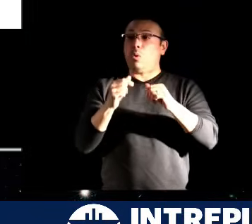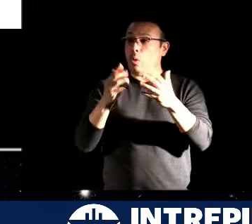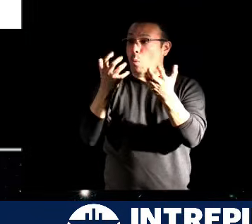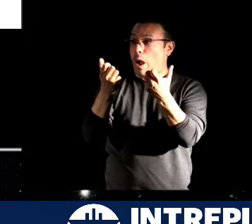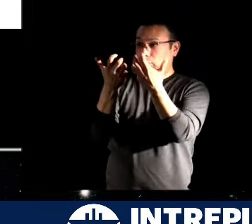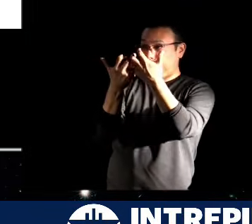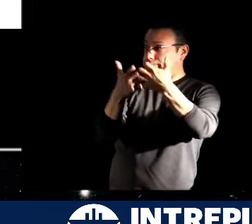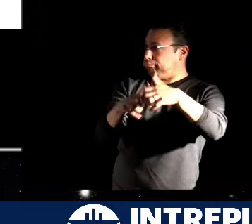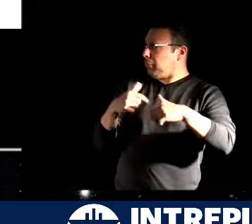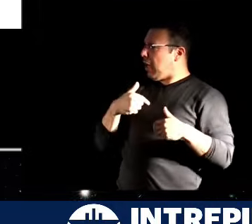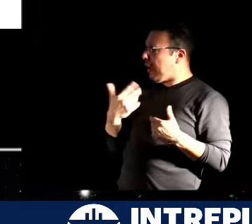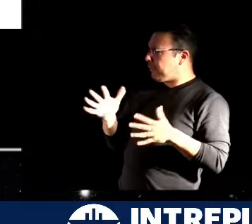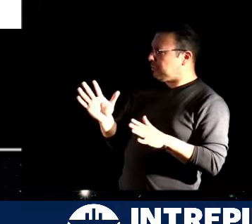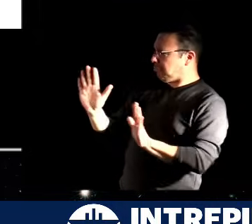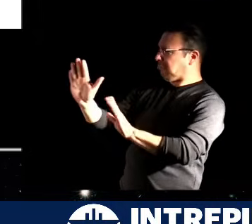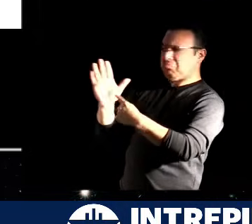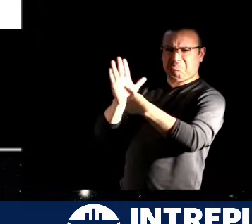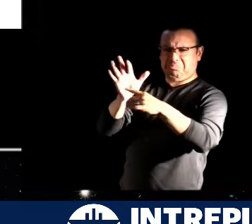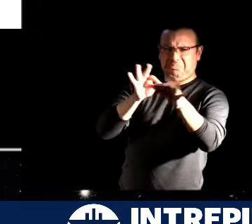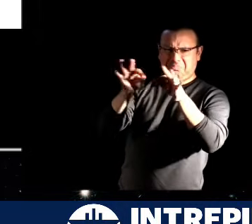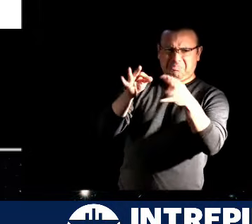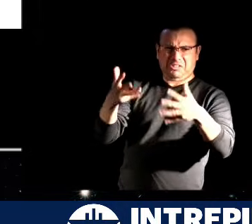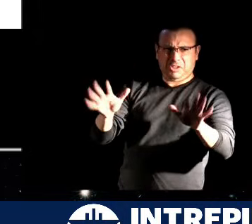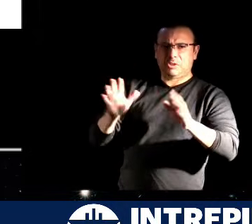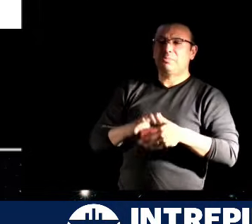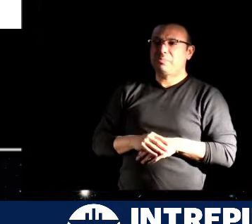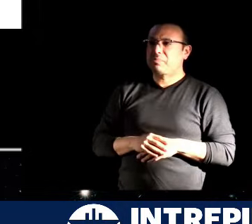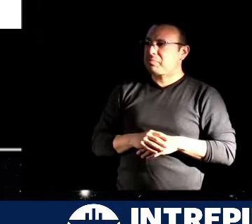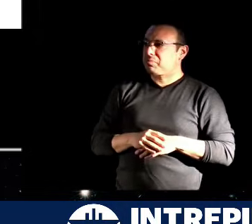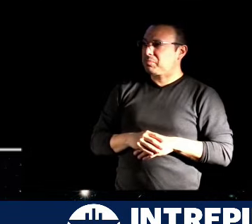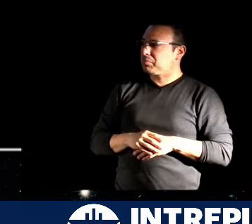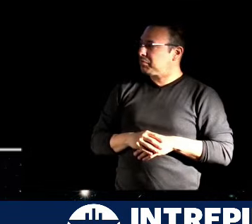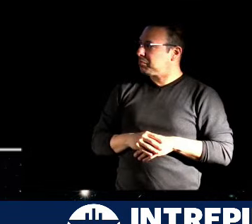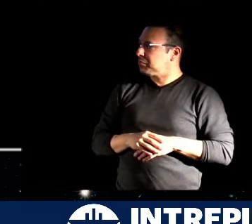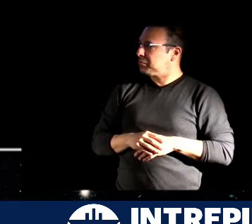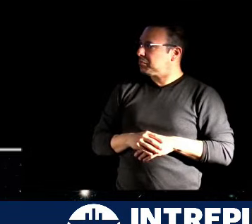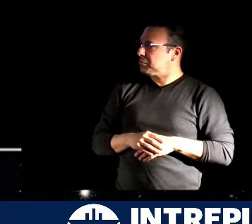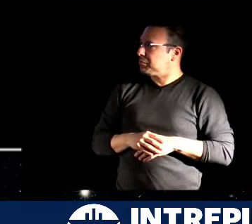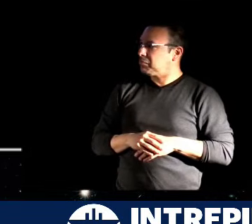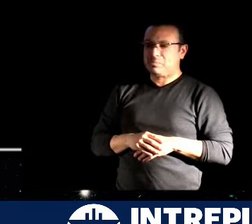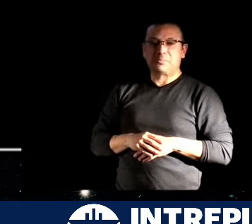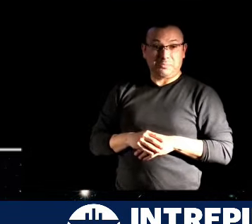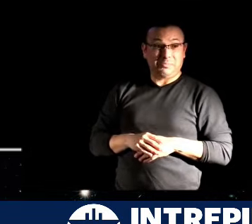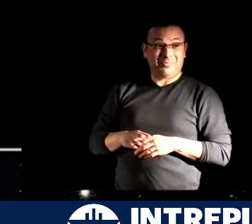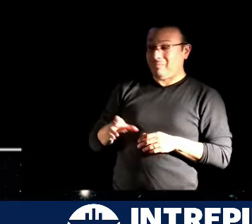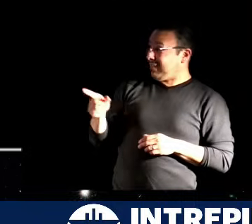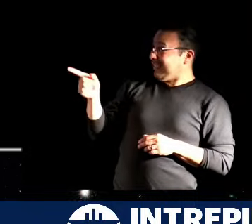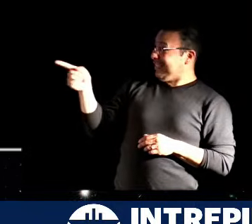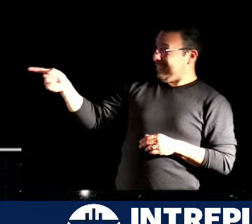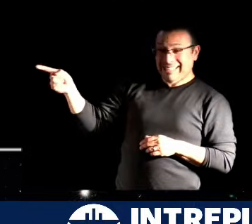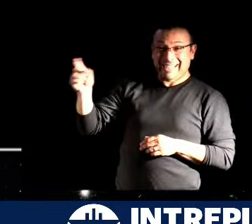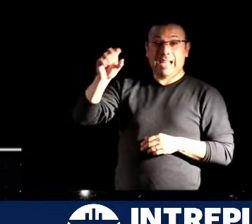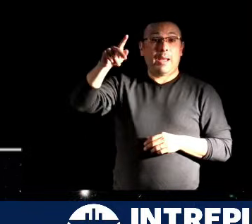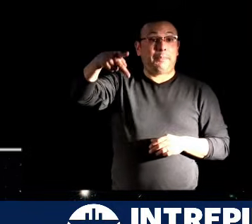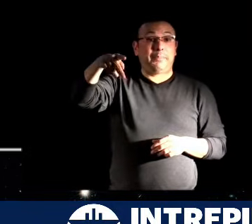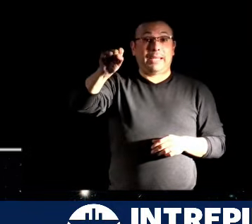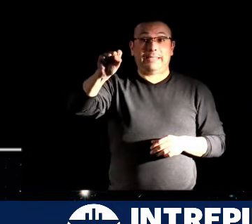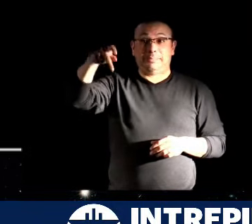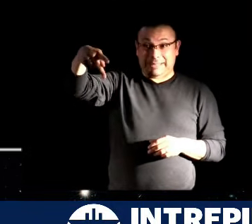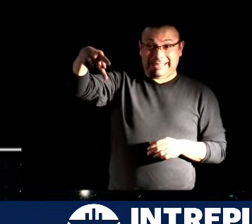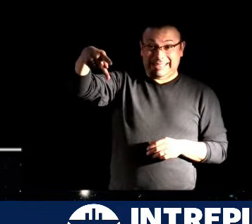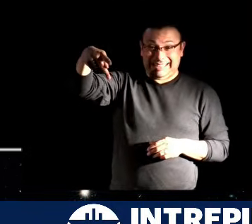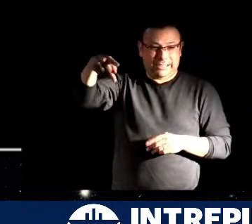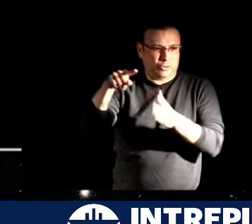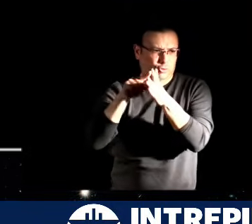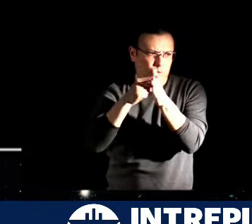I just talked about that slide. Sorry about that. So this was the original evolution of Parker Solar Probe. If you see here on the